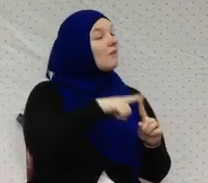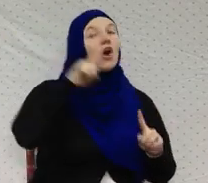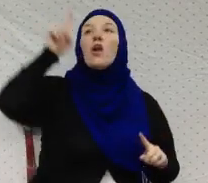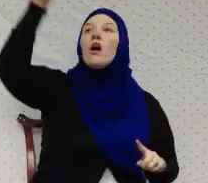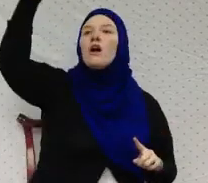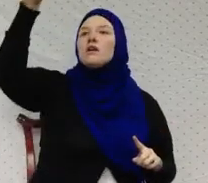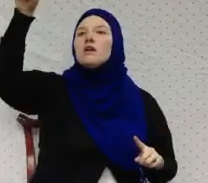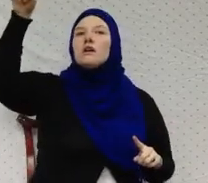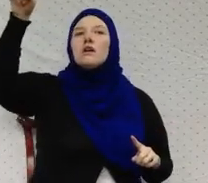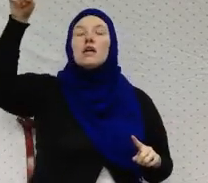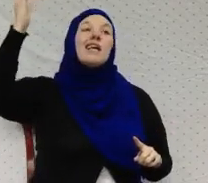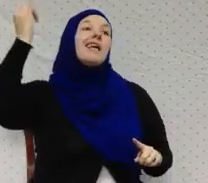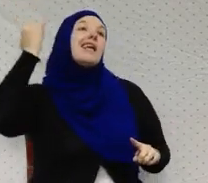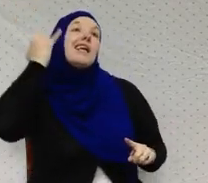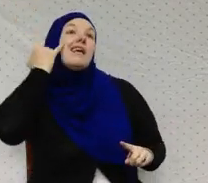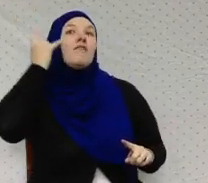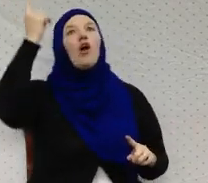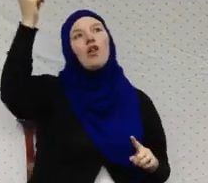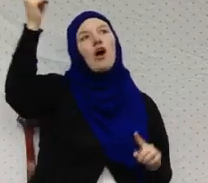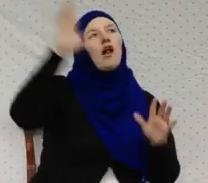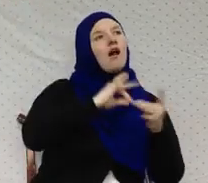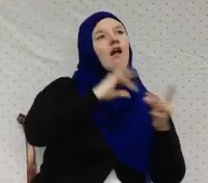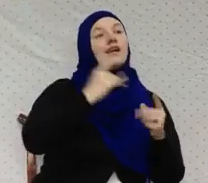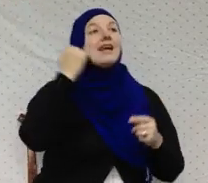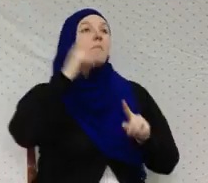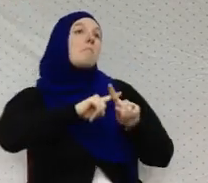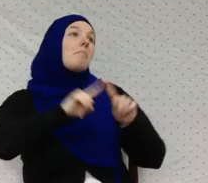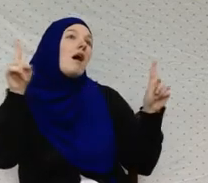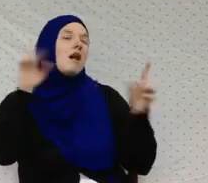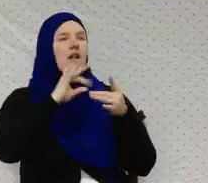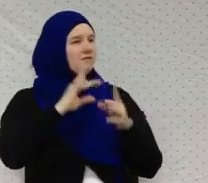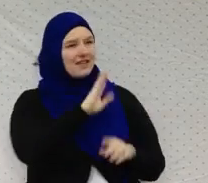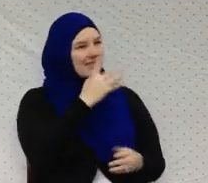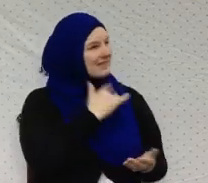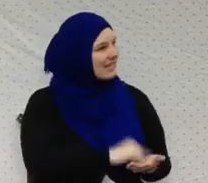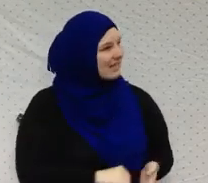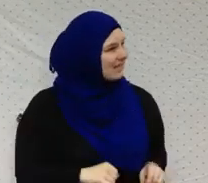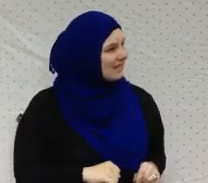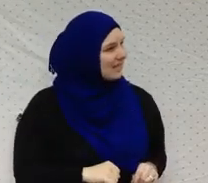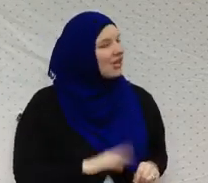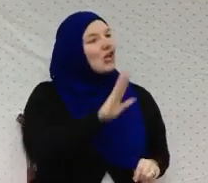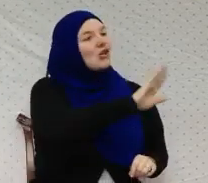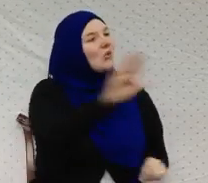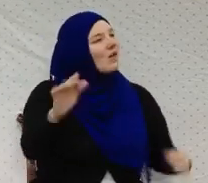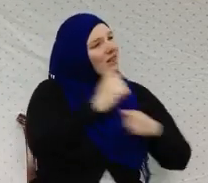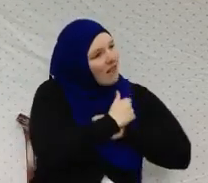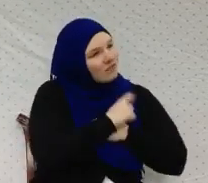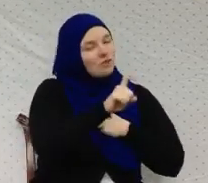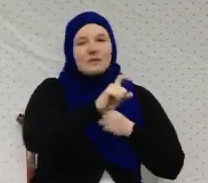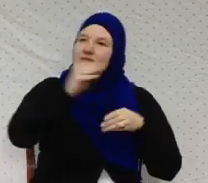When you talk about Allah, never say if or but. Don't condition Allah. Your love of Allah should